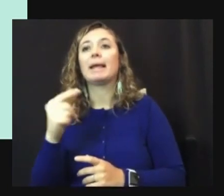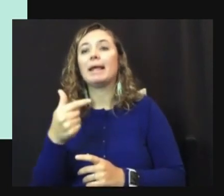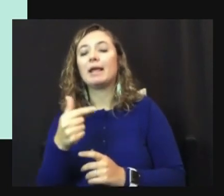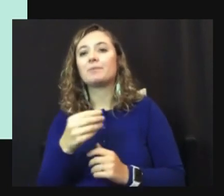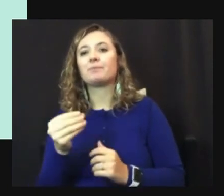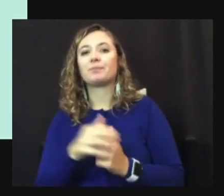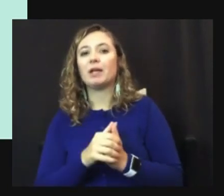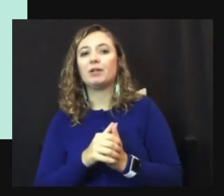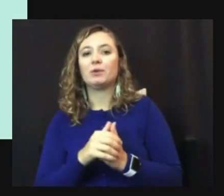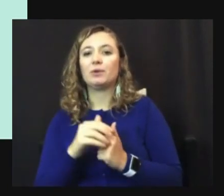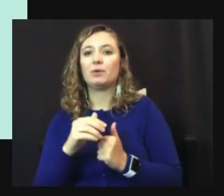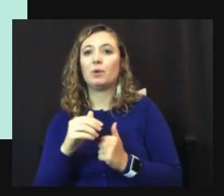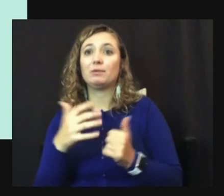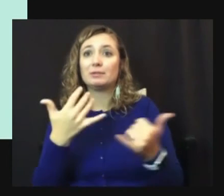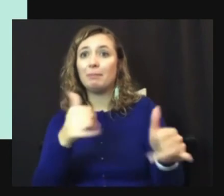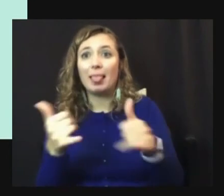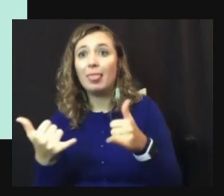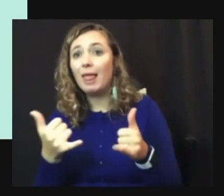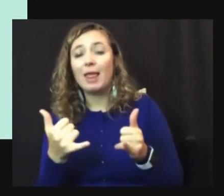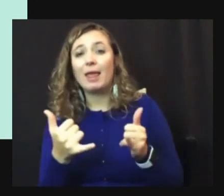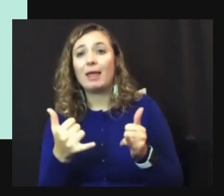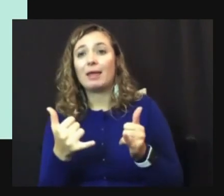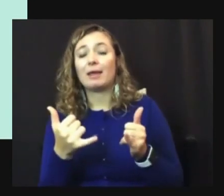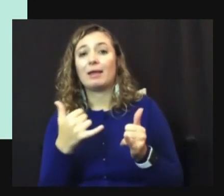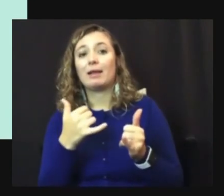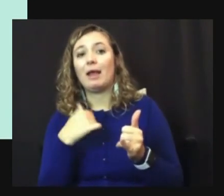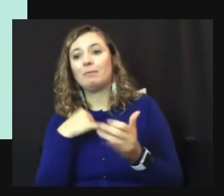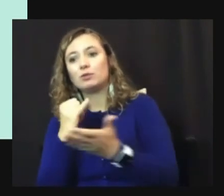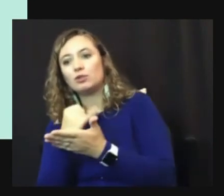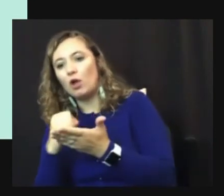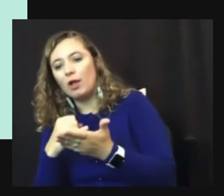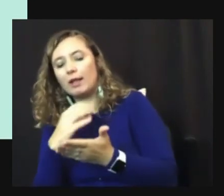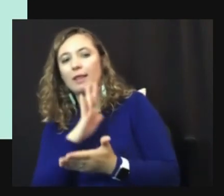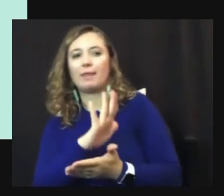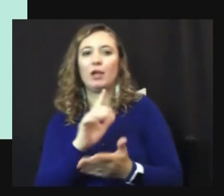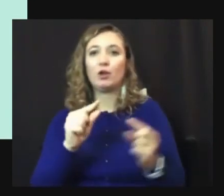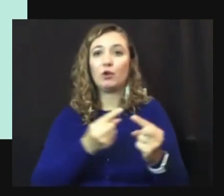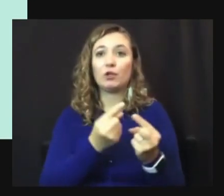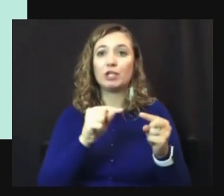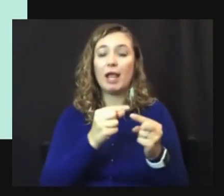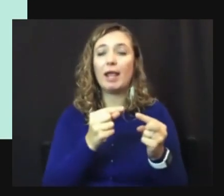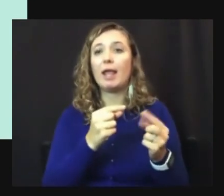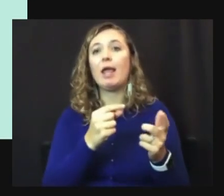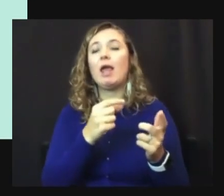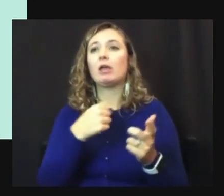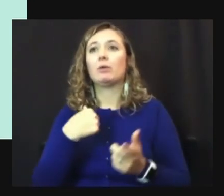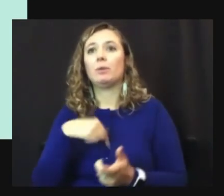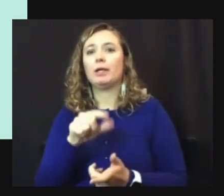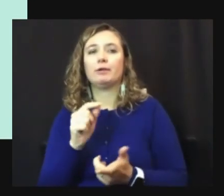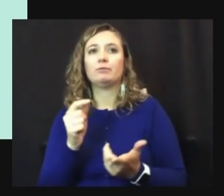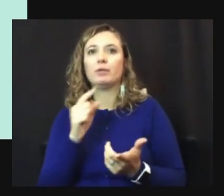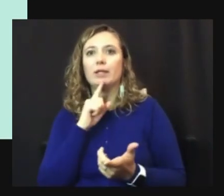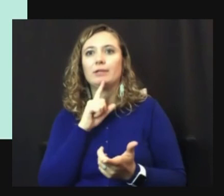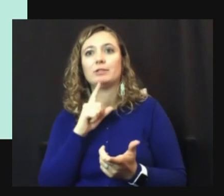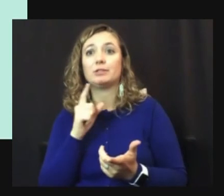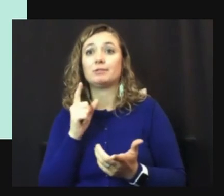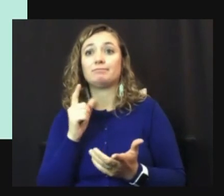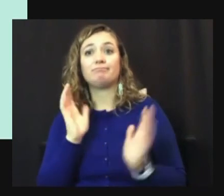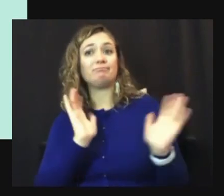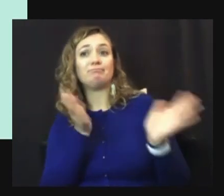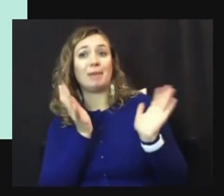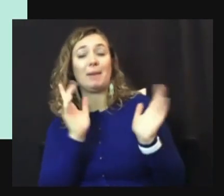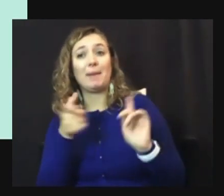Roblox, or where I'm drawing and they're crocheting and we're just kind of chatting about life. And it